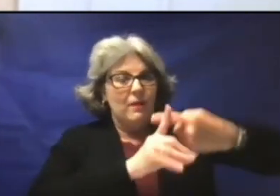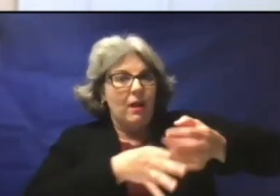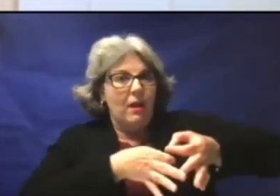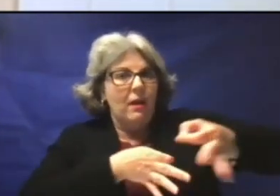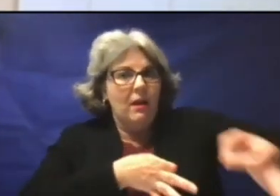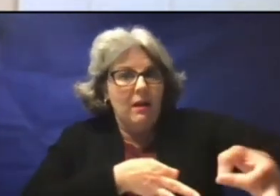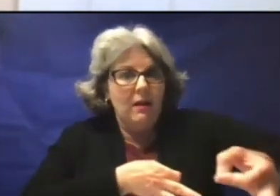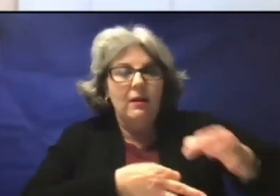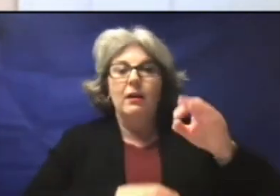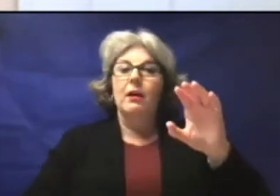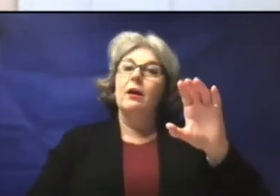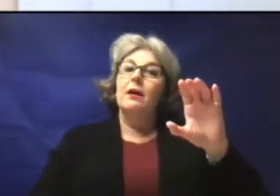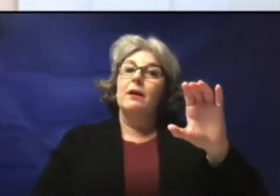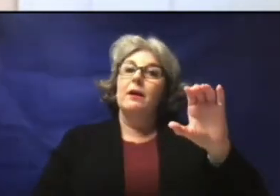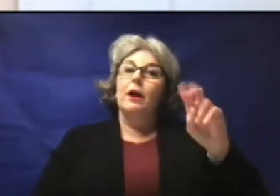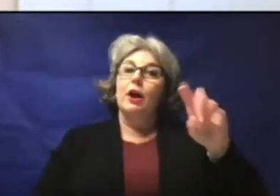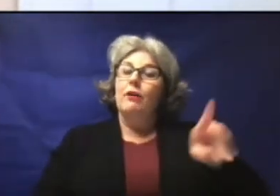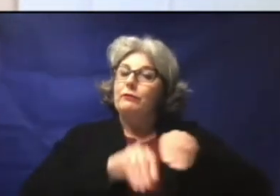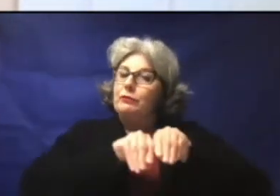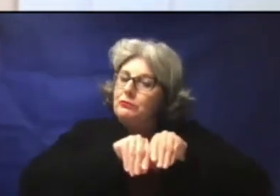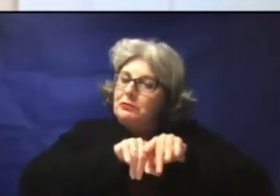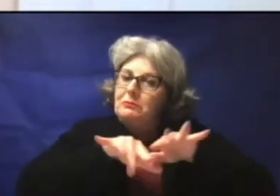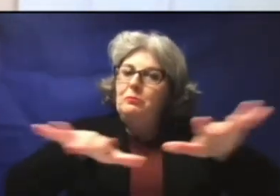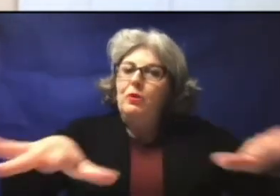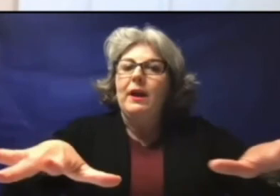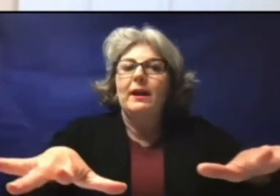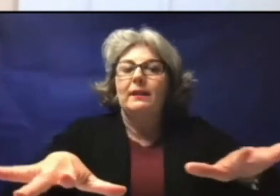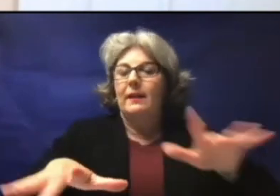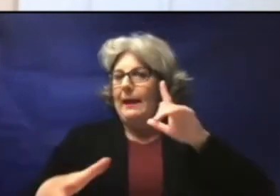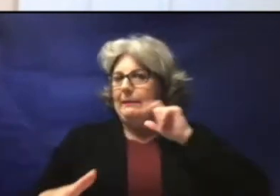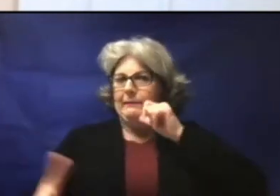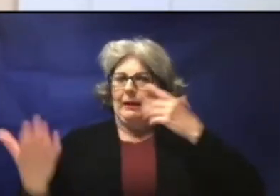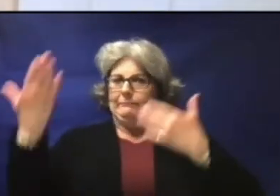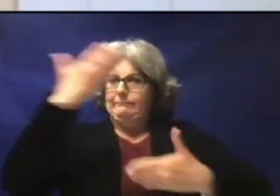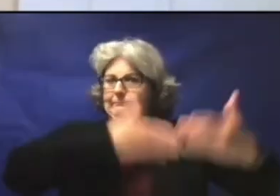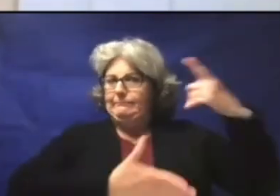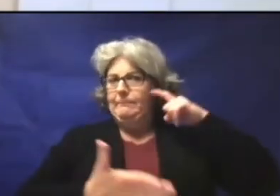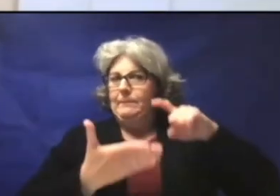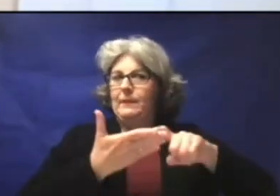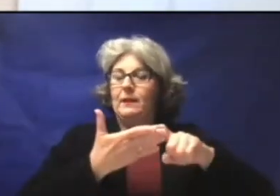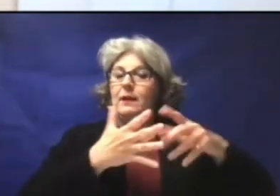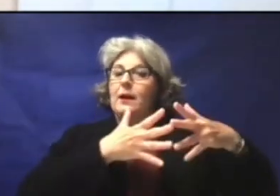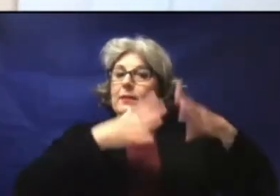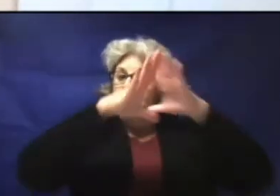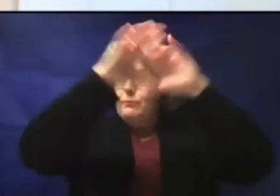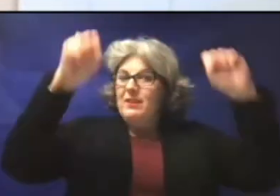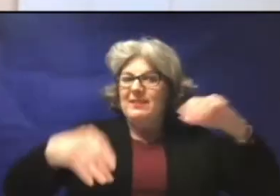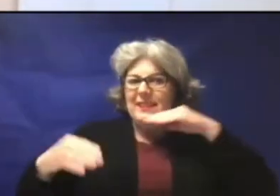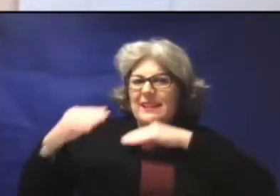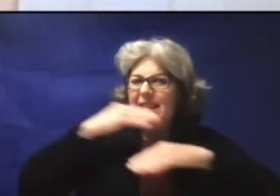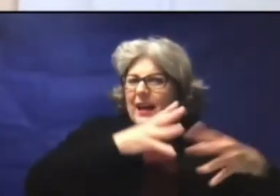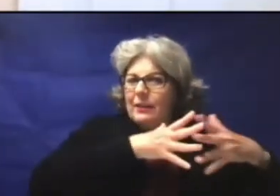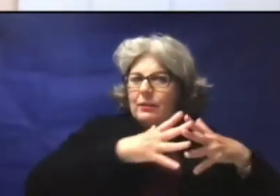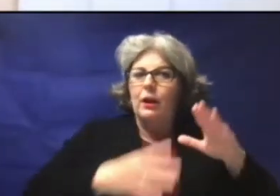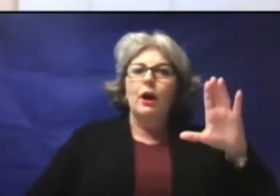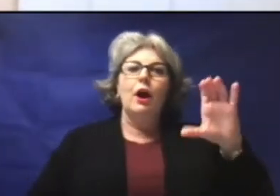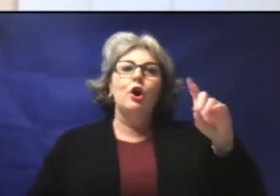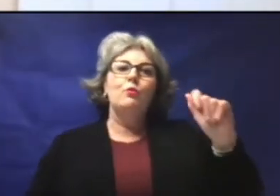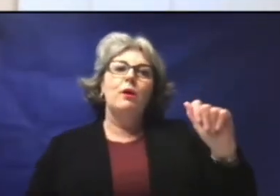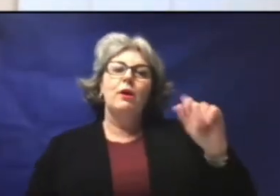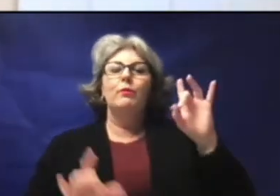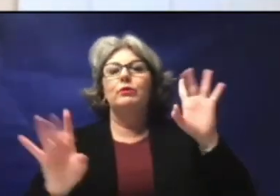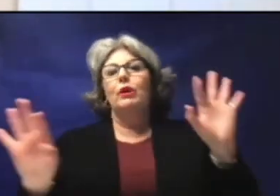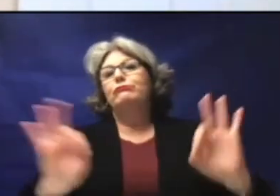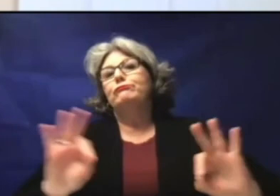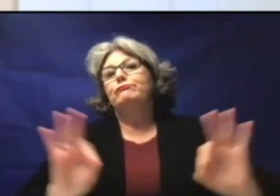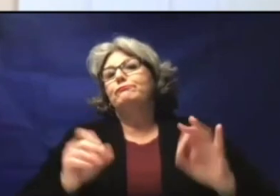allowing the coronavirus to spread rapidly and undetected. He lied to the people, claiming that the coronavirus was totally